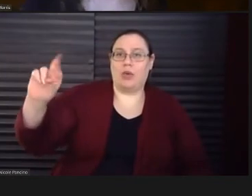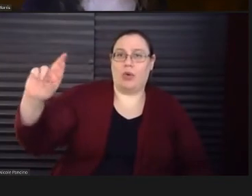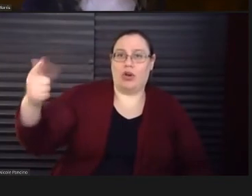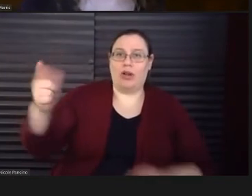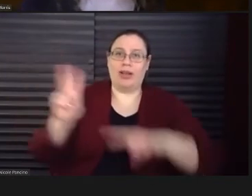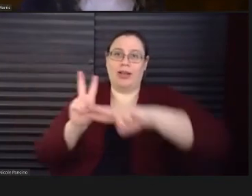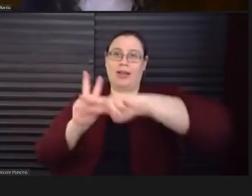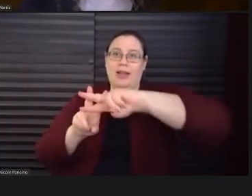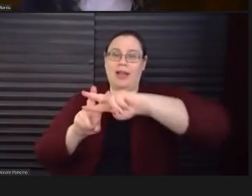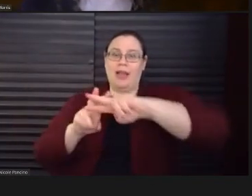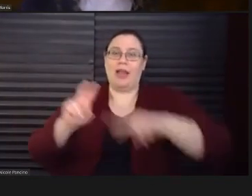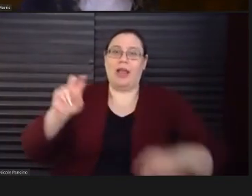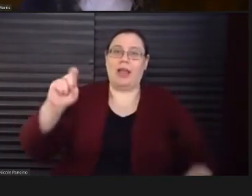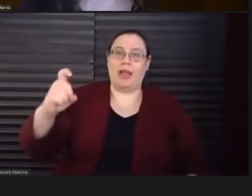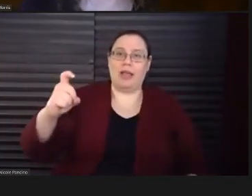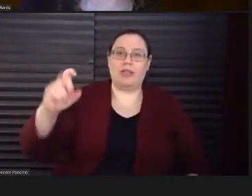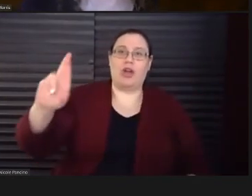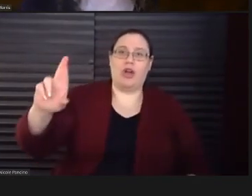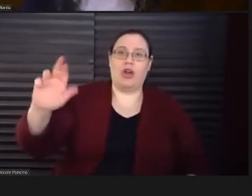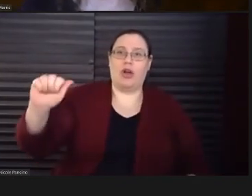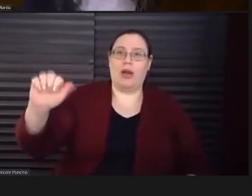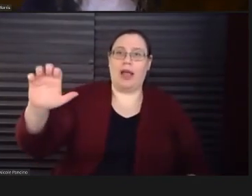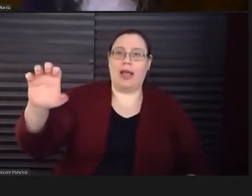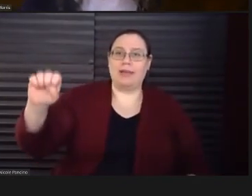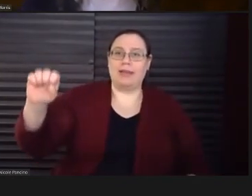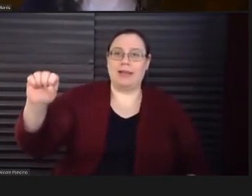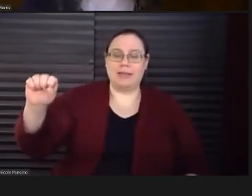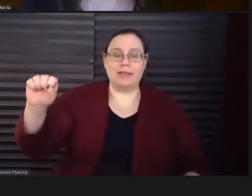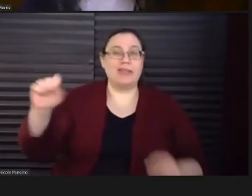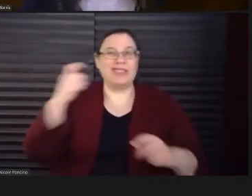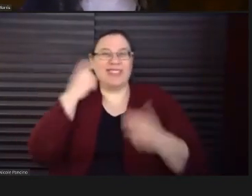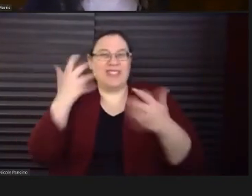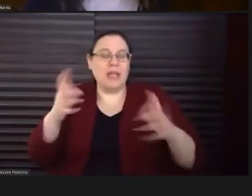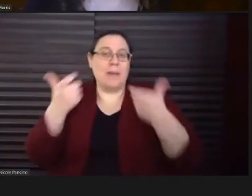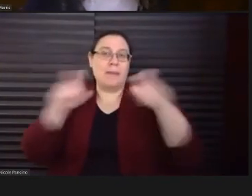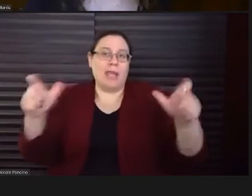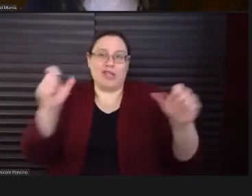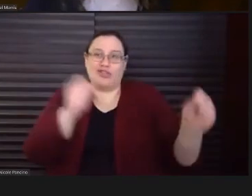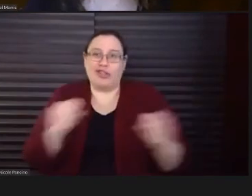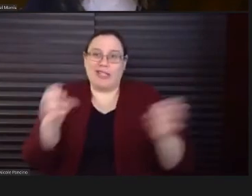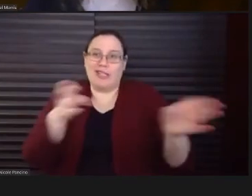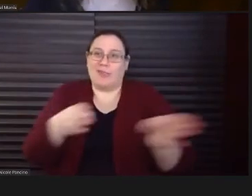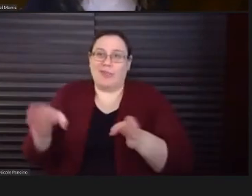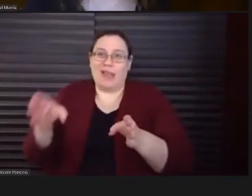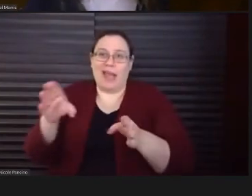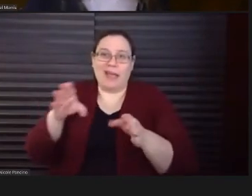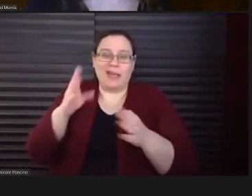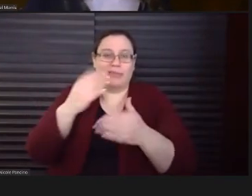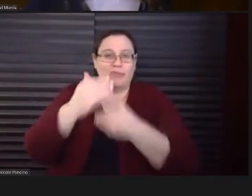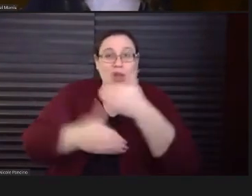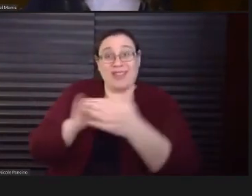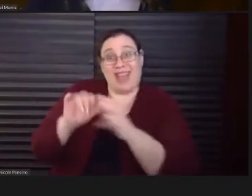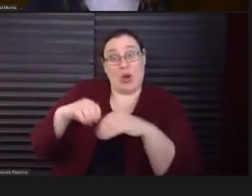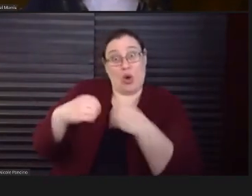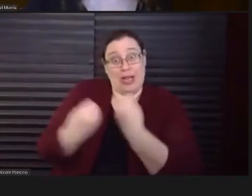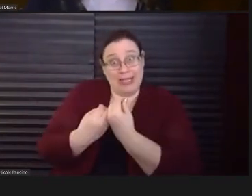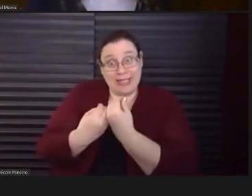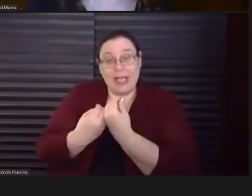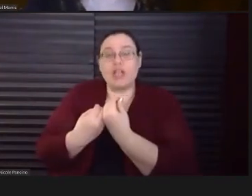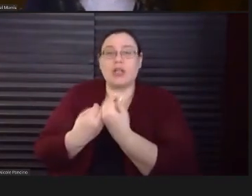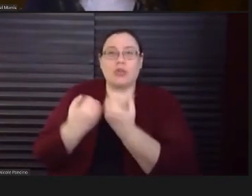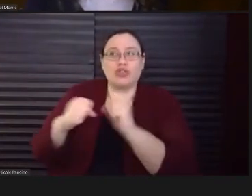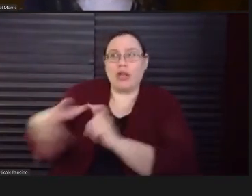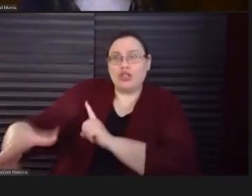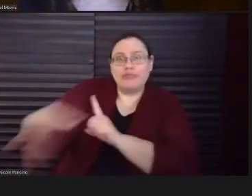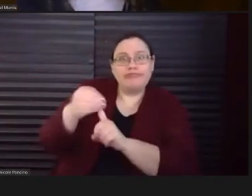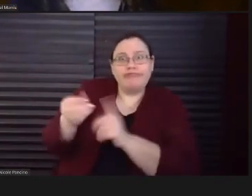XR Access. Just finished a major strategic planning process, and this organization is going to try to be a magnet, a catalyst,